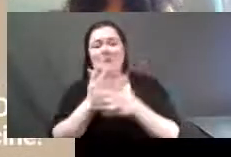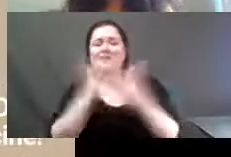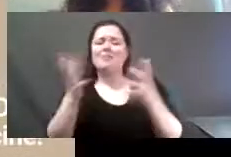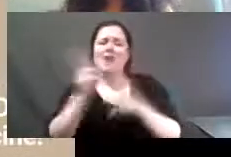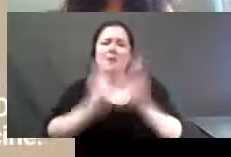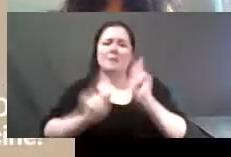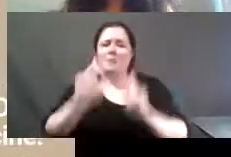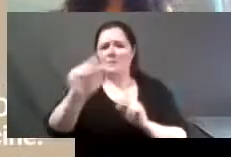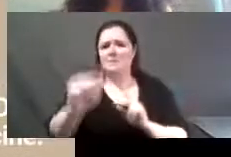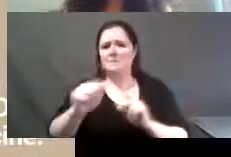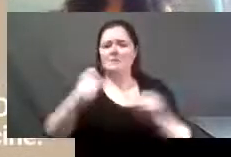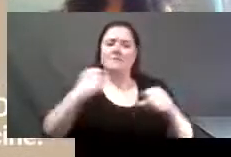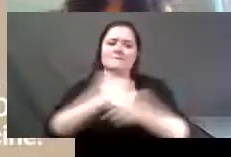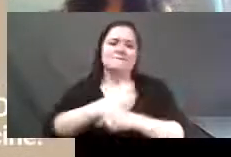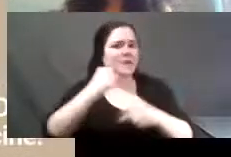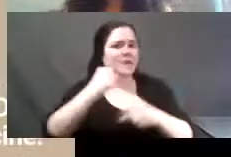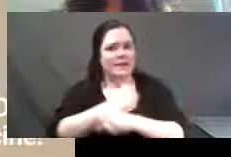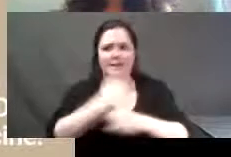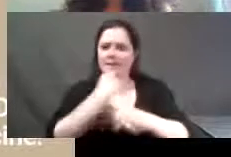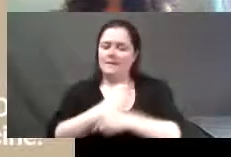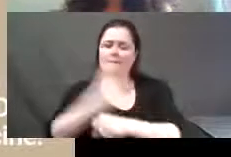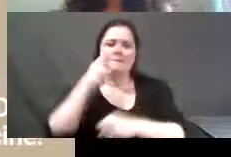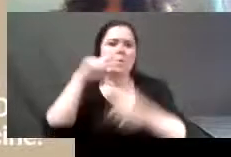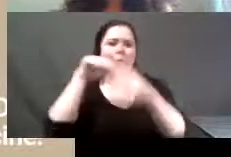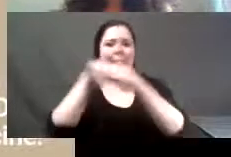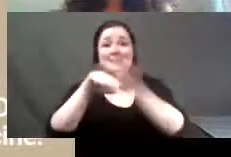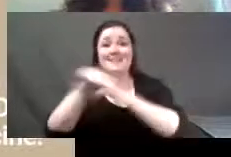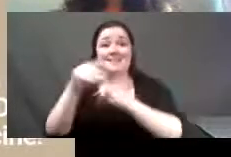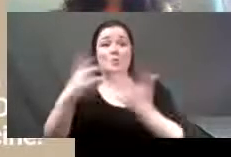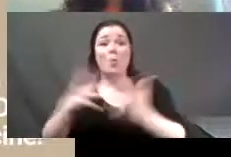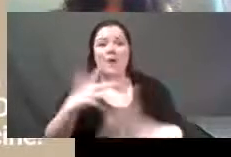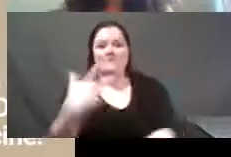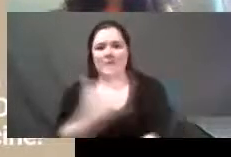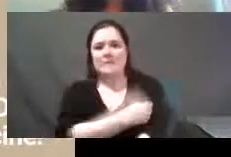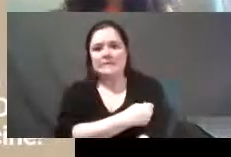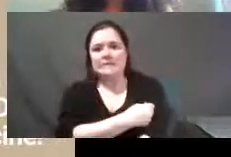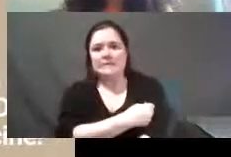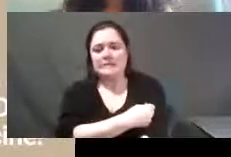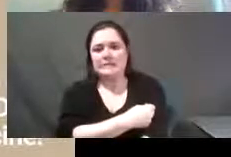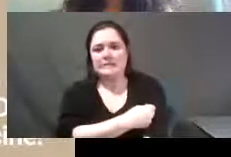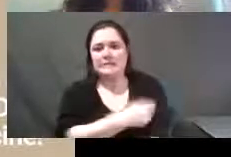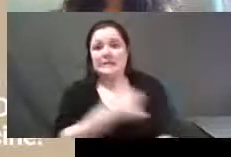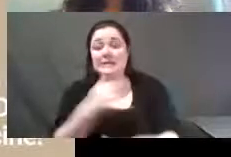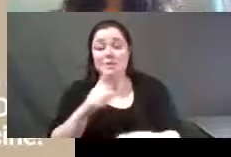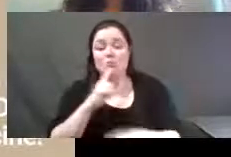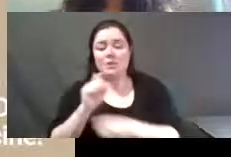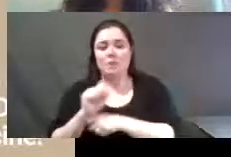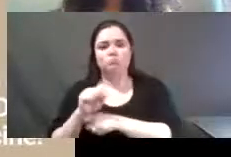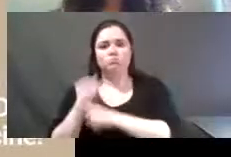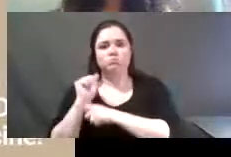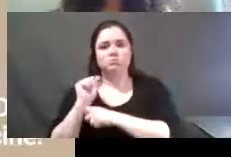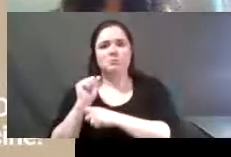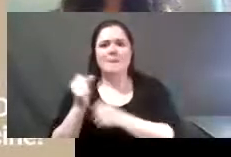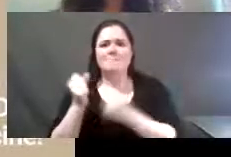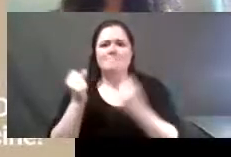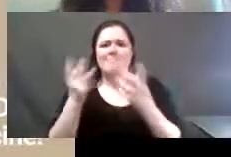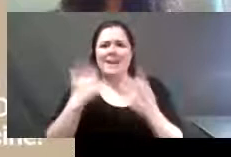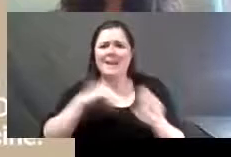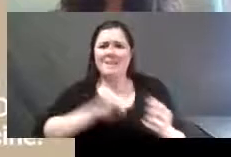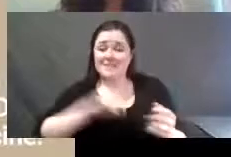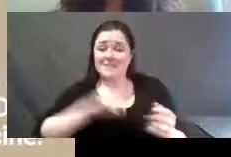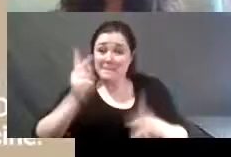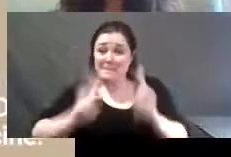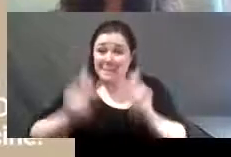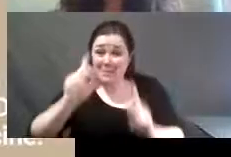are fighting to have access to the vaccine. It actually still blows many of our minds that people with disabilities are at high